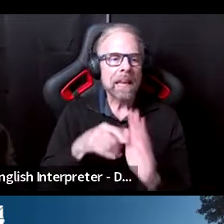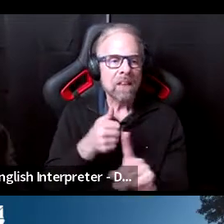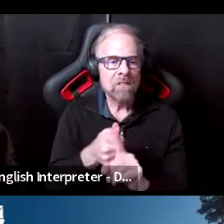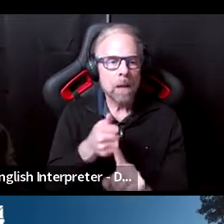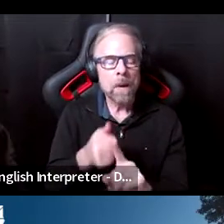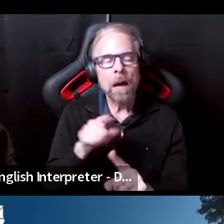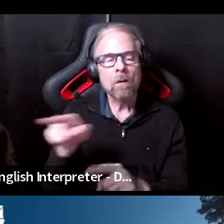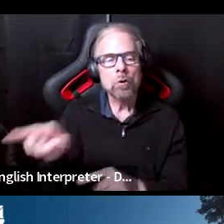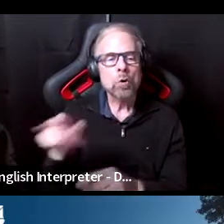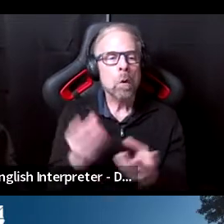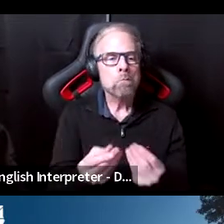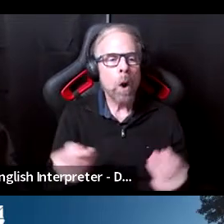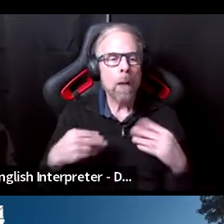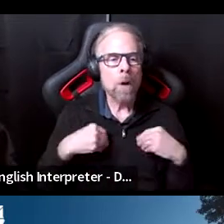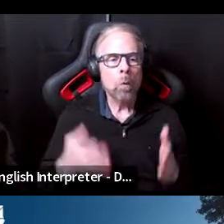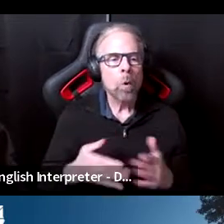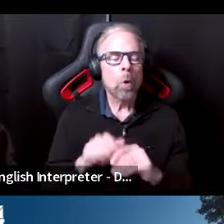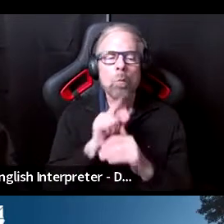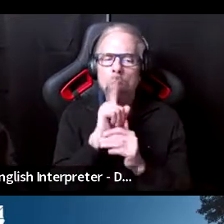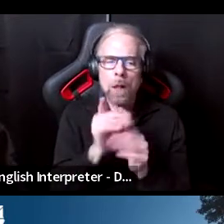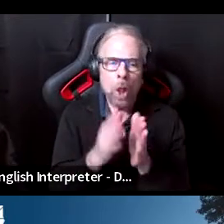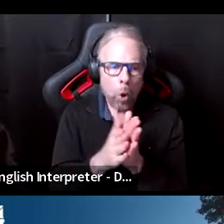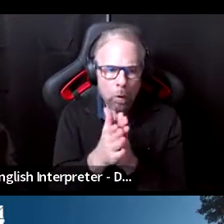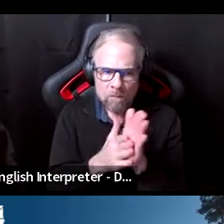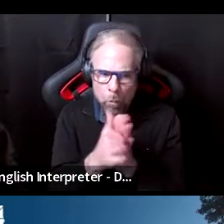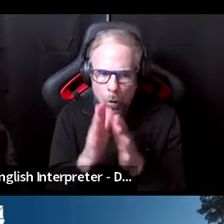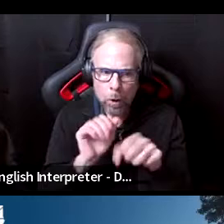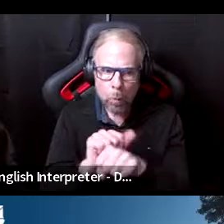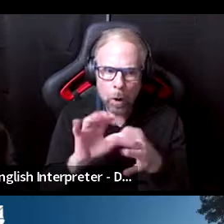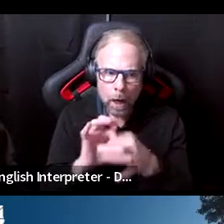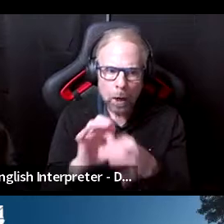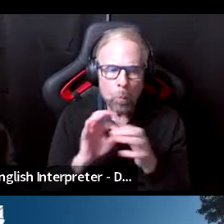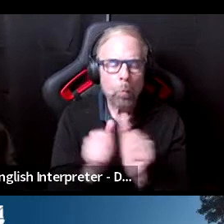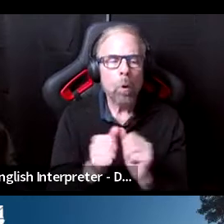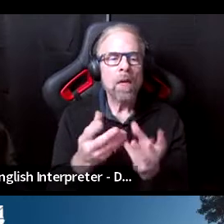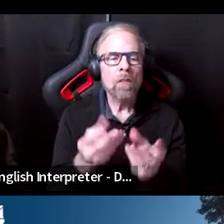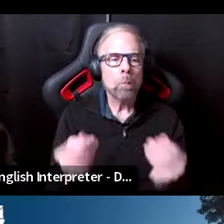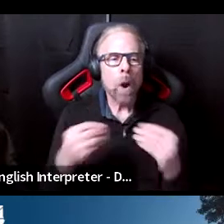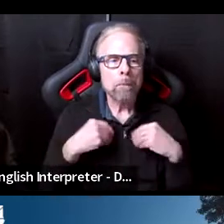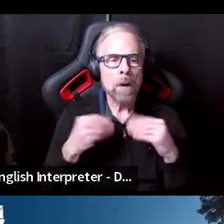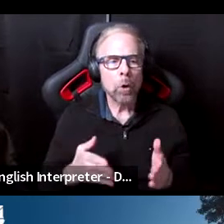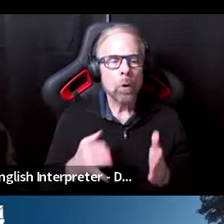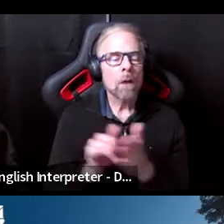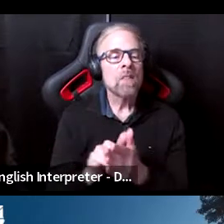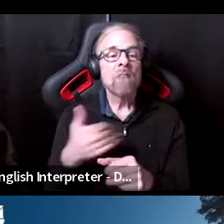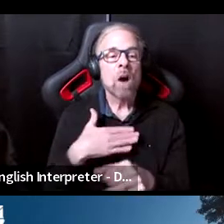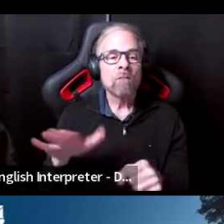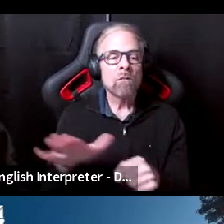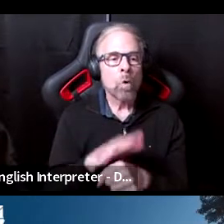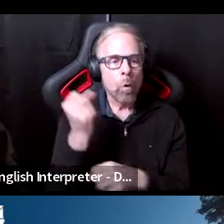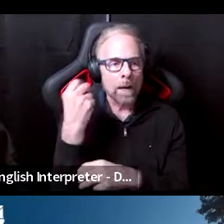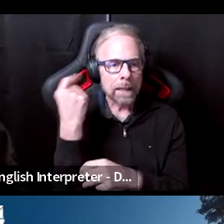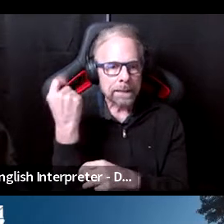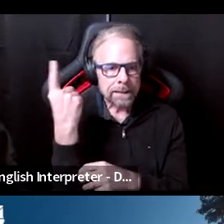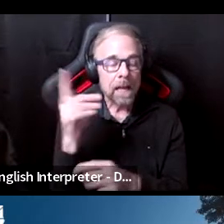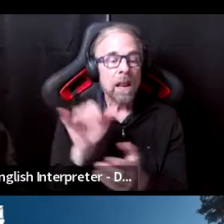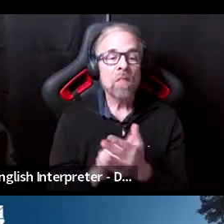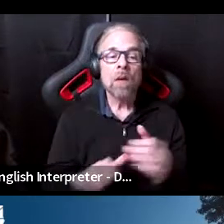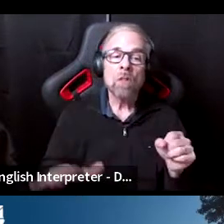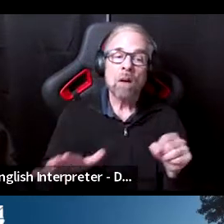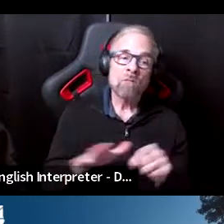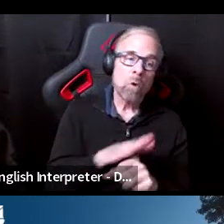We look forward to working with those property owners to make sure that they have a full understanding of what the proposed investments are, what the potential impacts are,